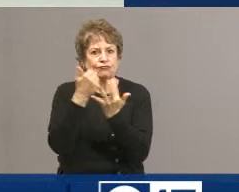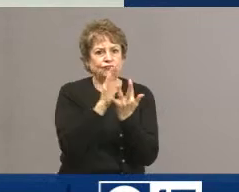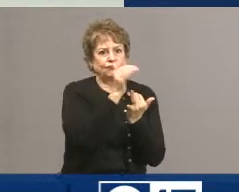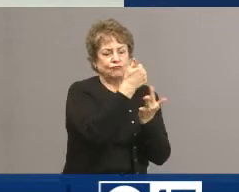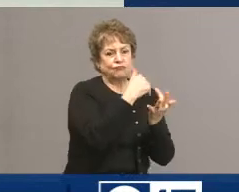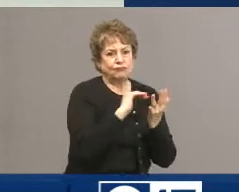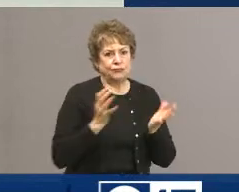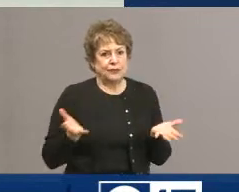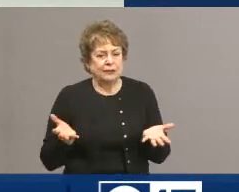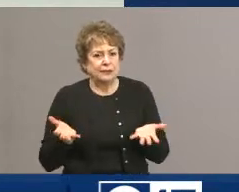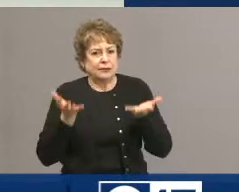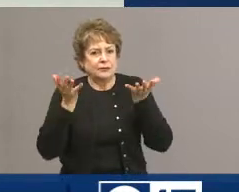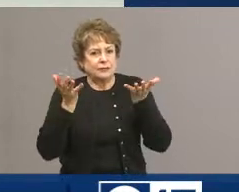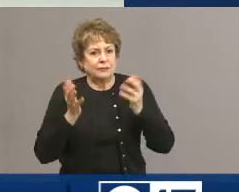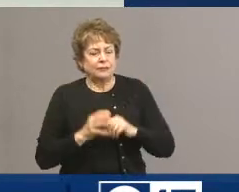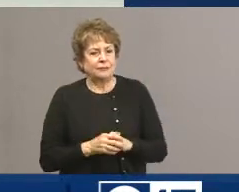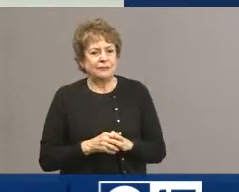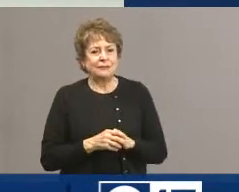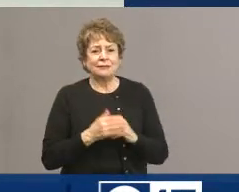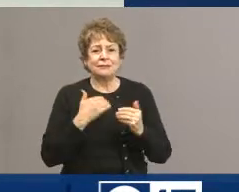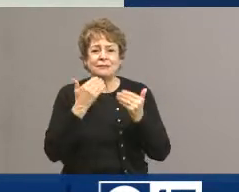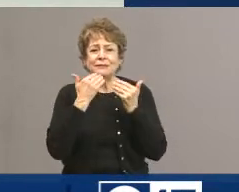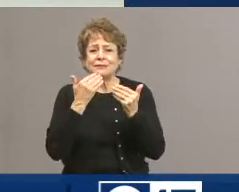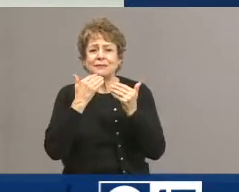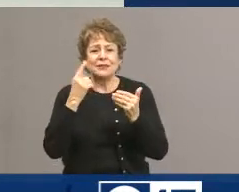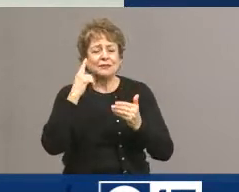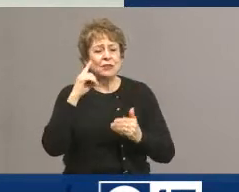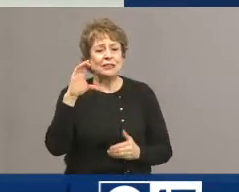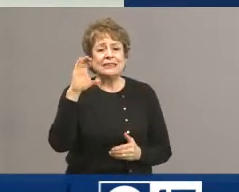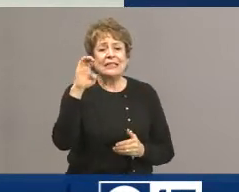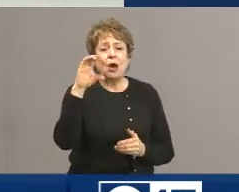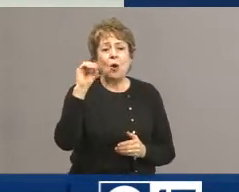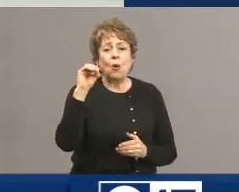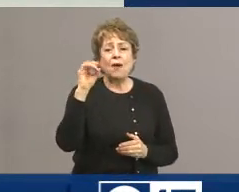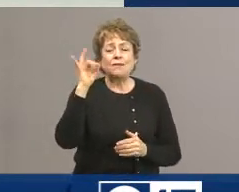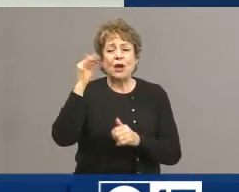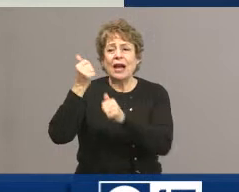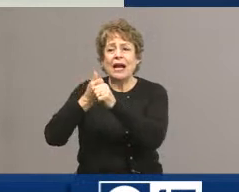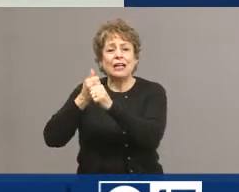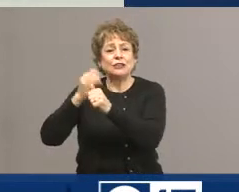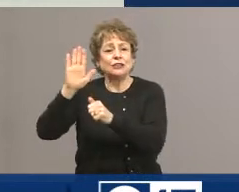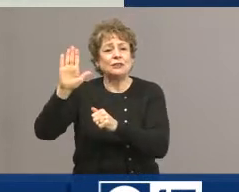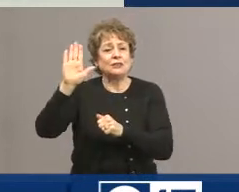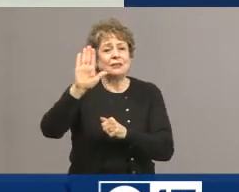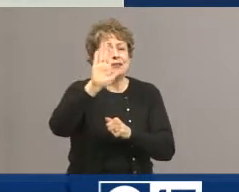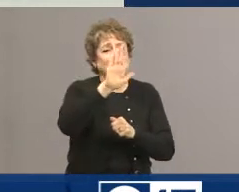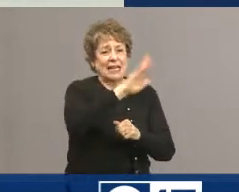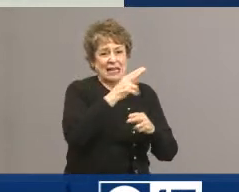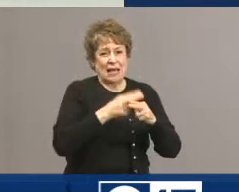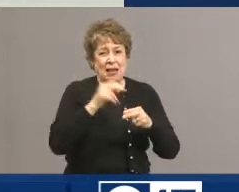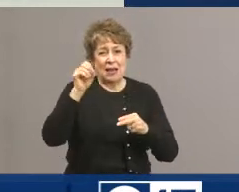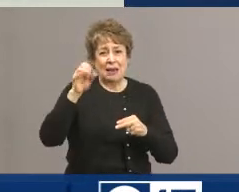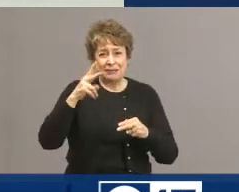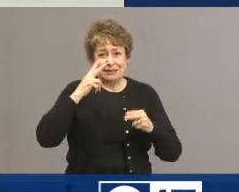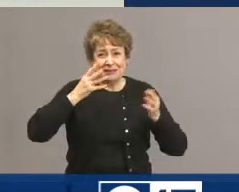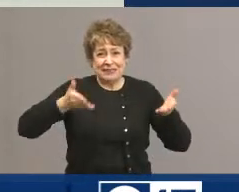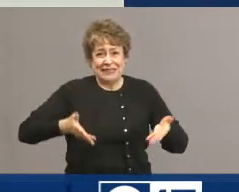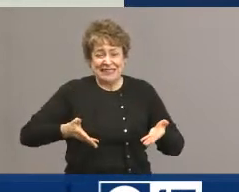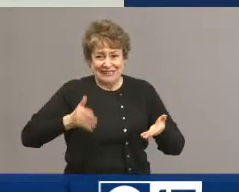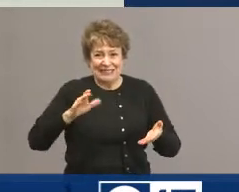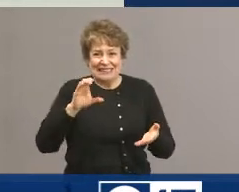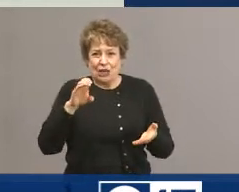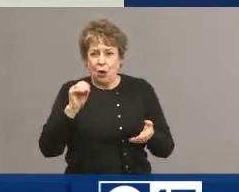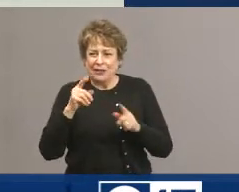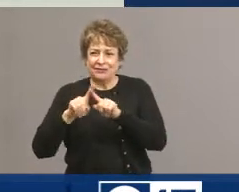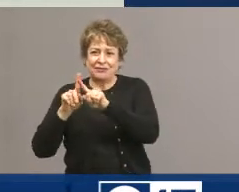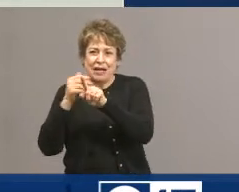Health, Robert Gray at the Mayo Clinic, Todd Laporte at Honor Health, Bob Trenchell at Yuma Regional, Steve Purvis